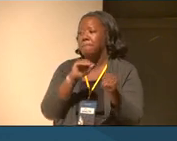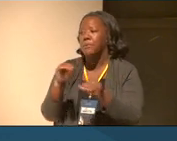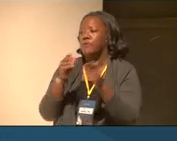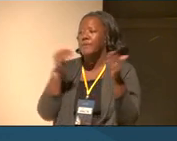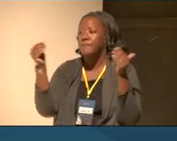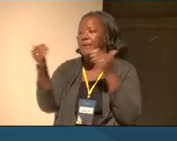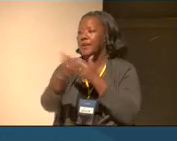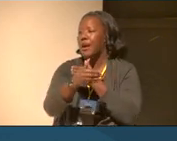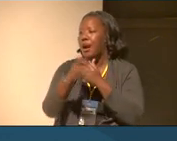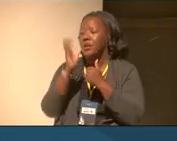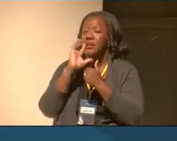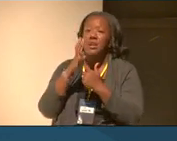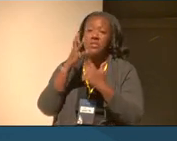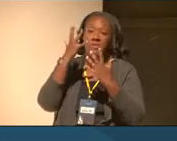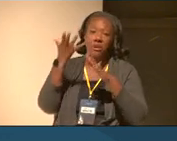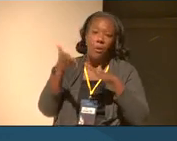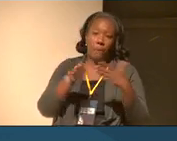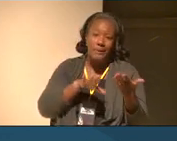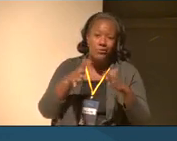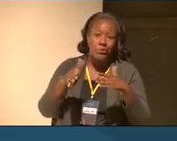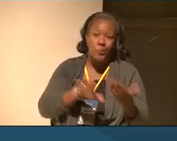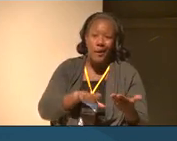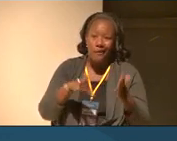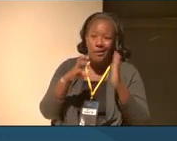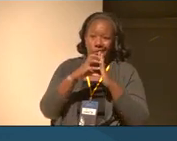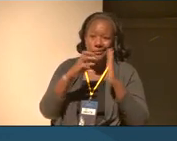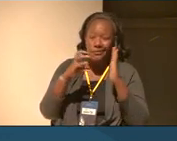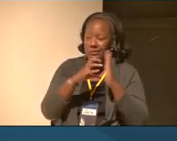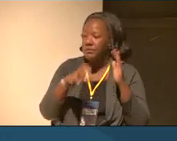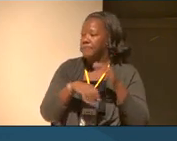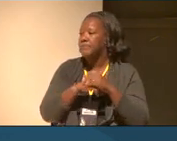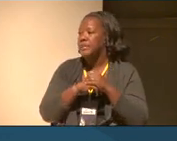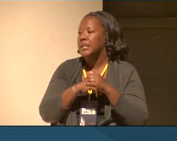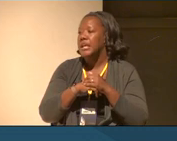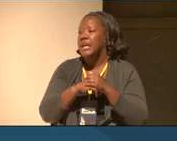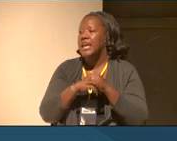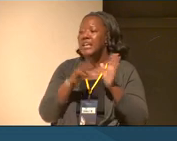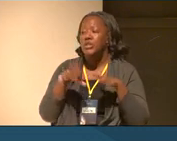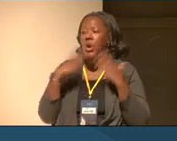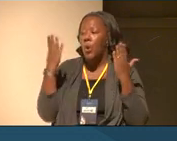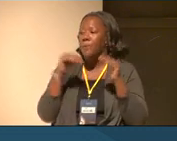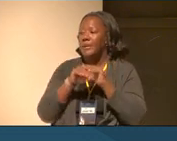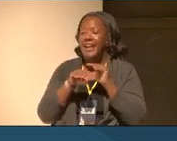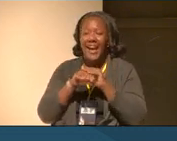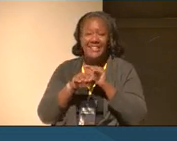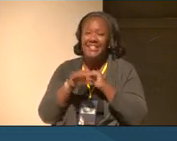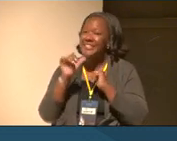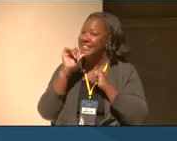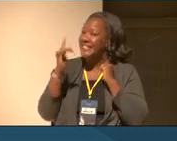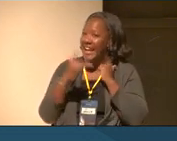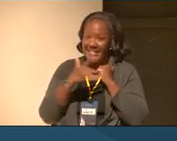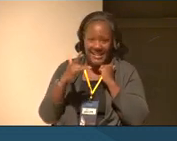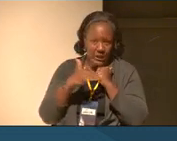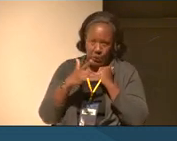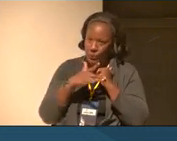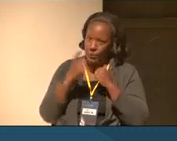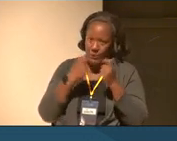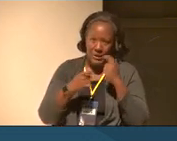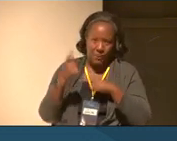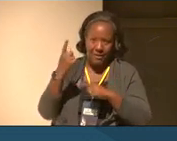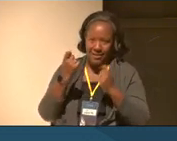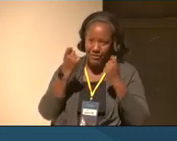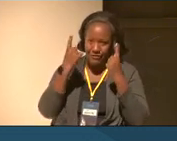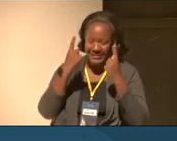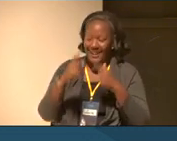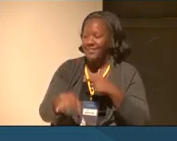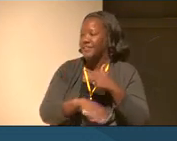That I wrote it, it's open access, and I also wrote it without any jargon, so I think any of you could understand it. It's not a technical thing. And then, of course, wherever you're